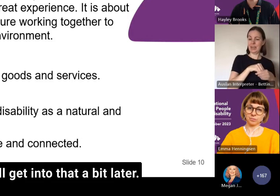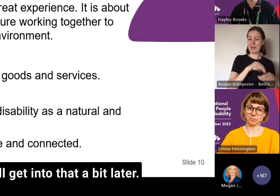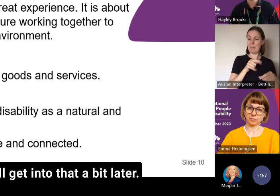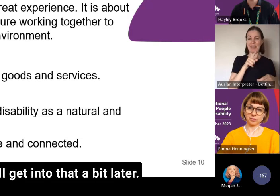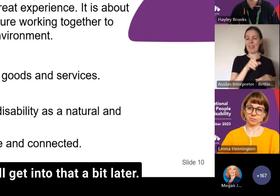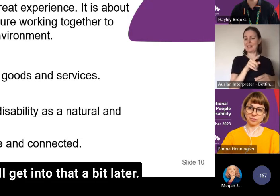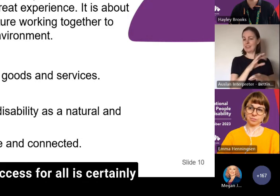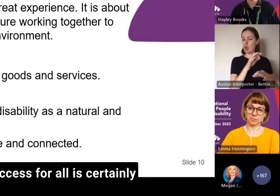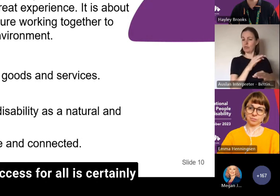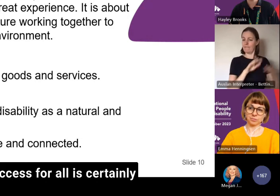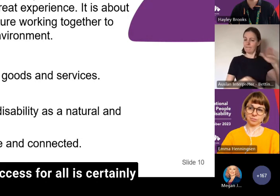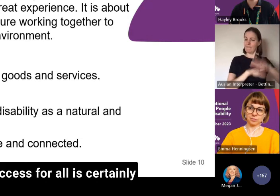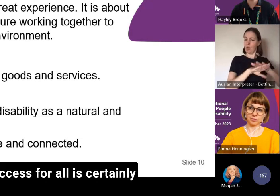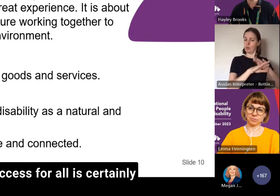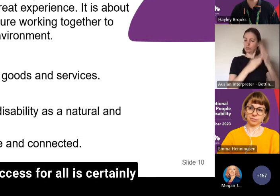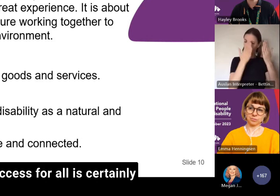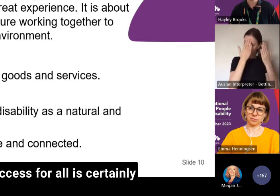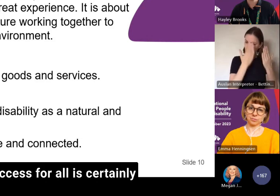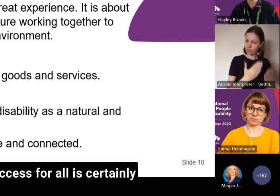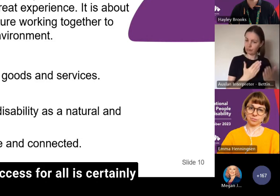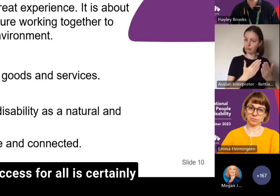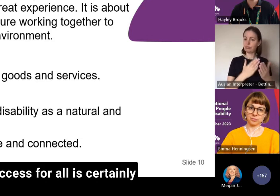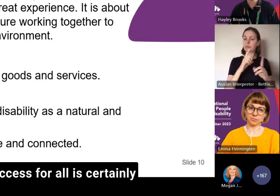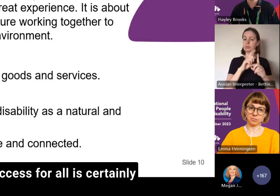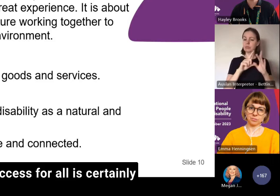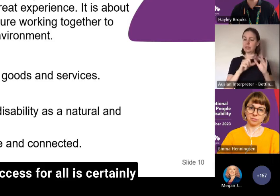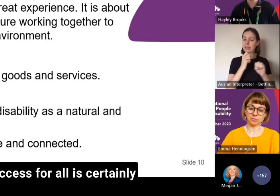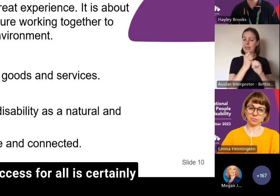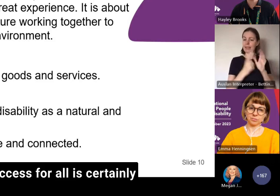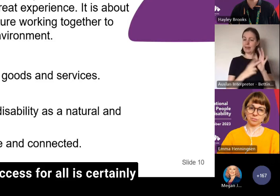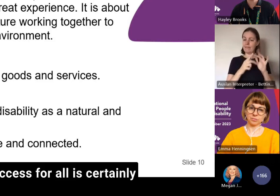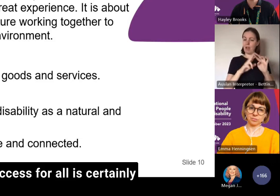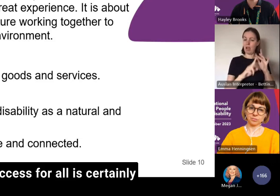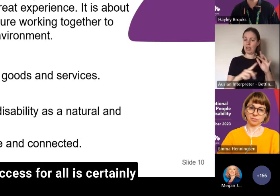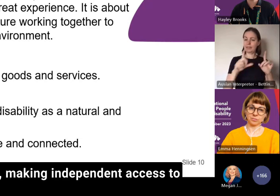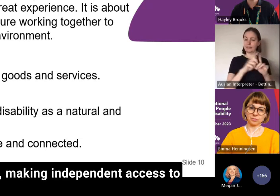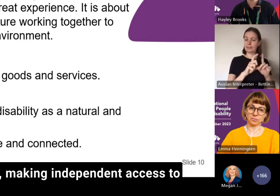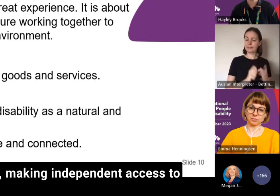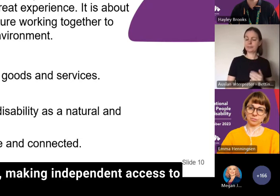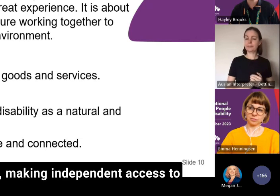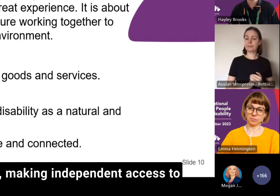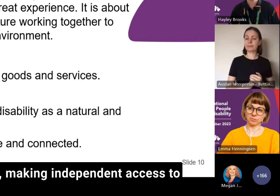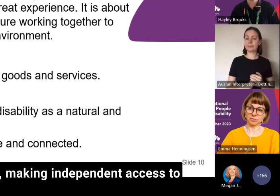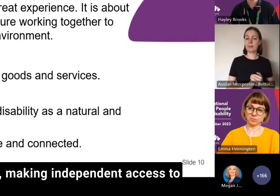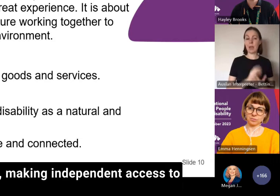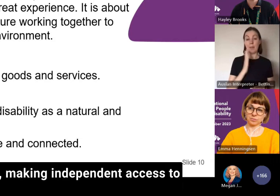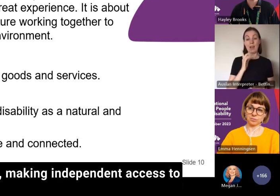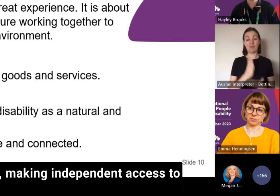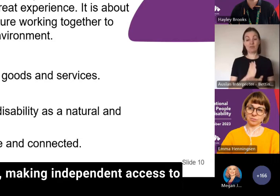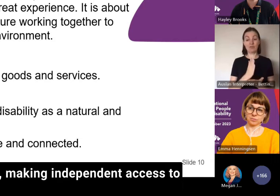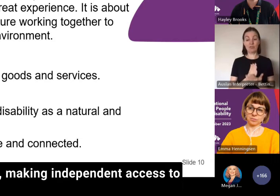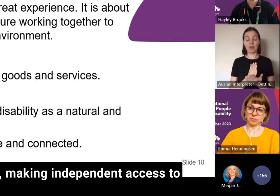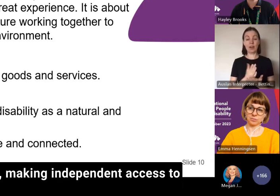bit later, but yeah, dignified access for all is certainly around making